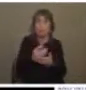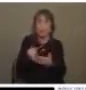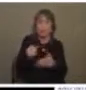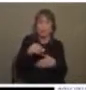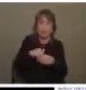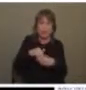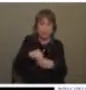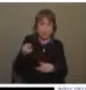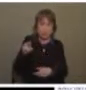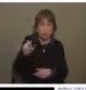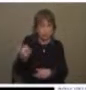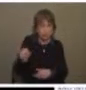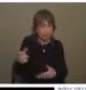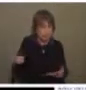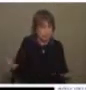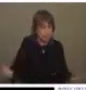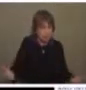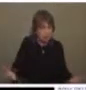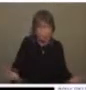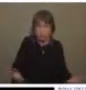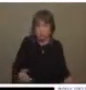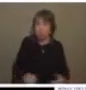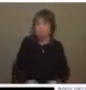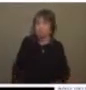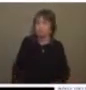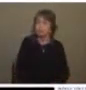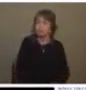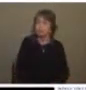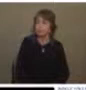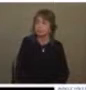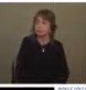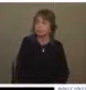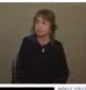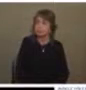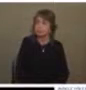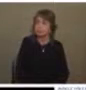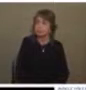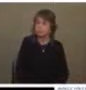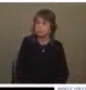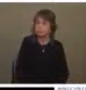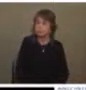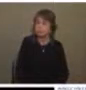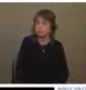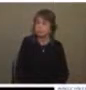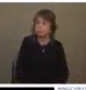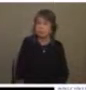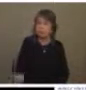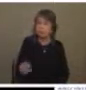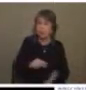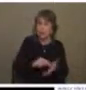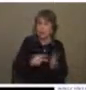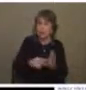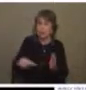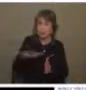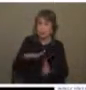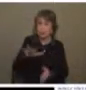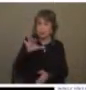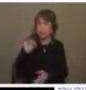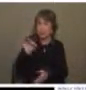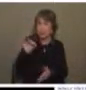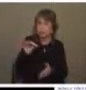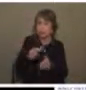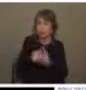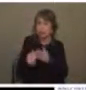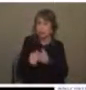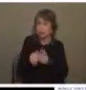are arranged from the highest wages to the lowest wages. Puerto Rico is about $9.42, or